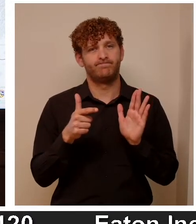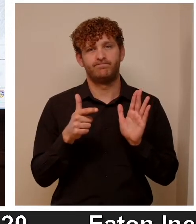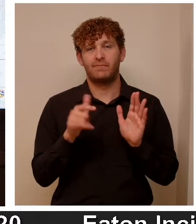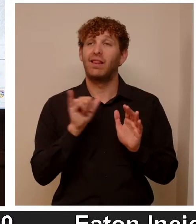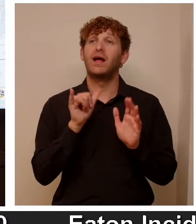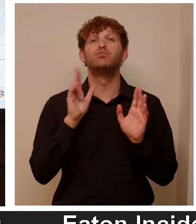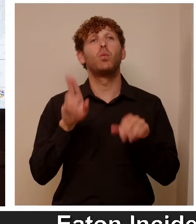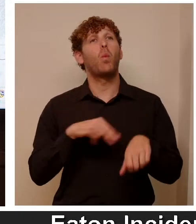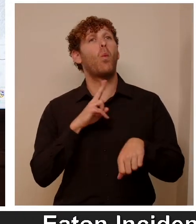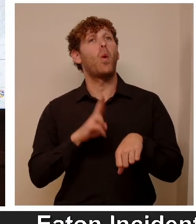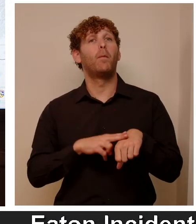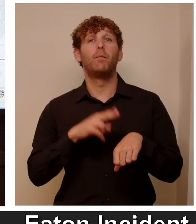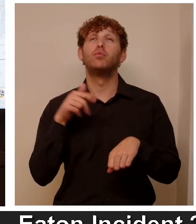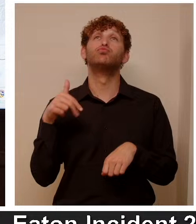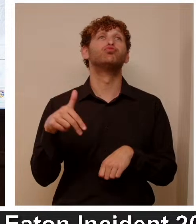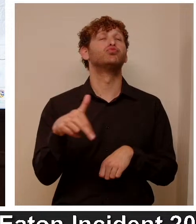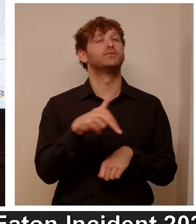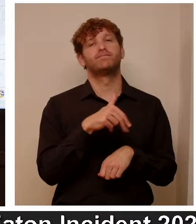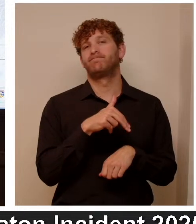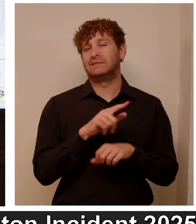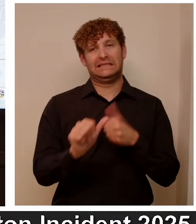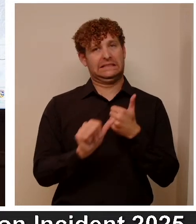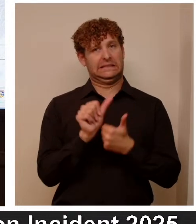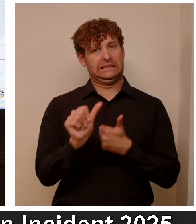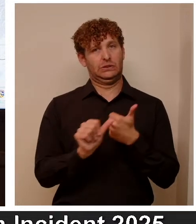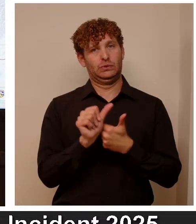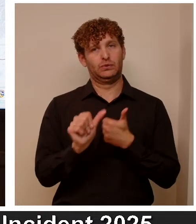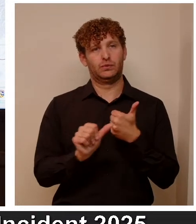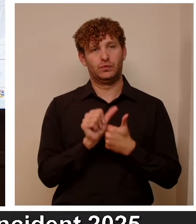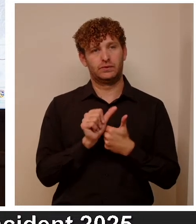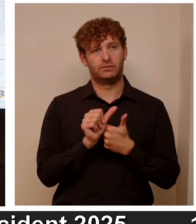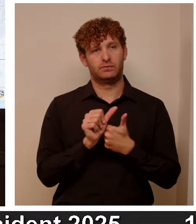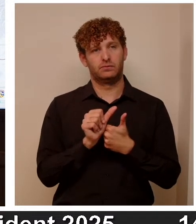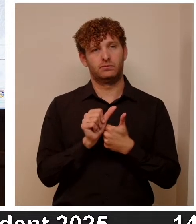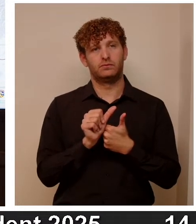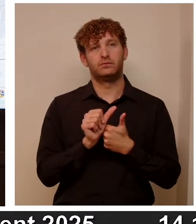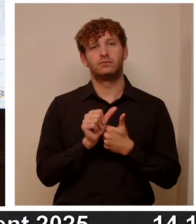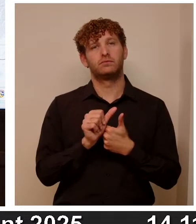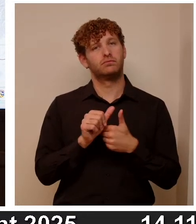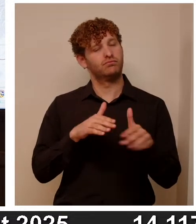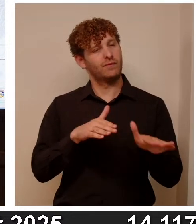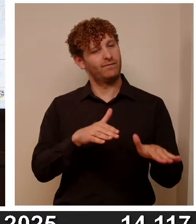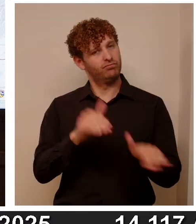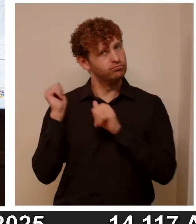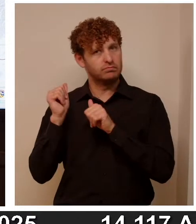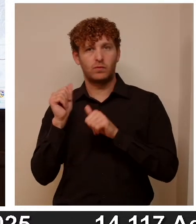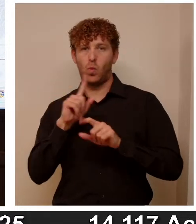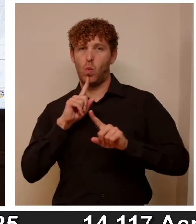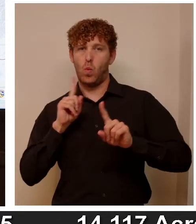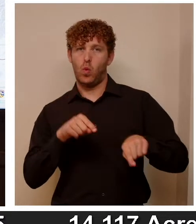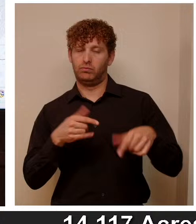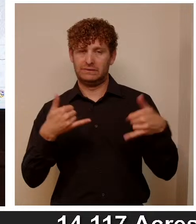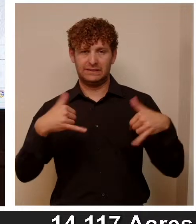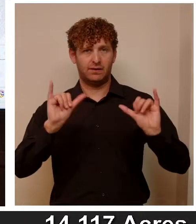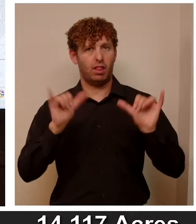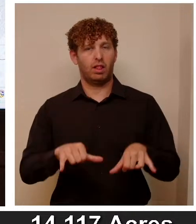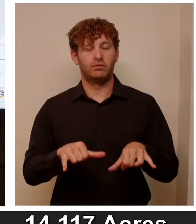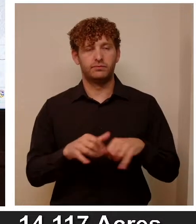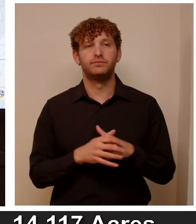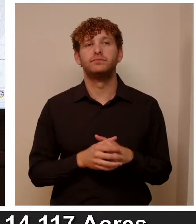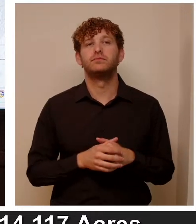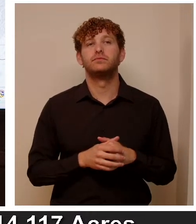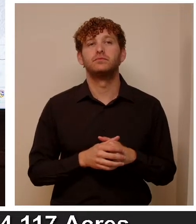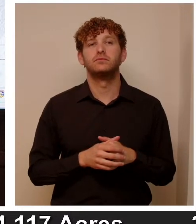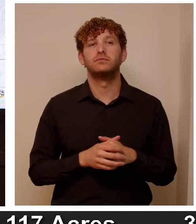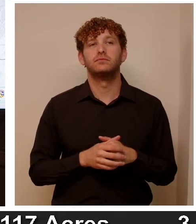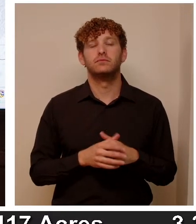there. So that's why it's still considered evacuation ordered area. Just want to make sure everyone's